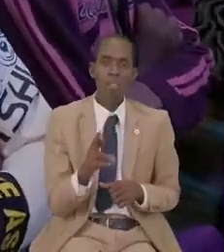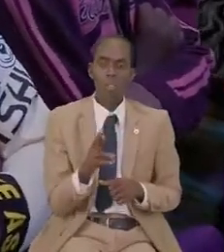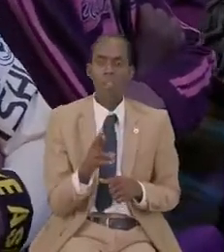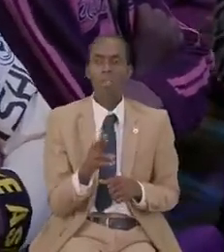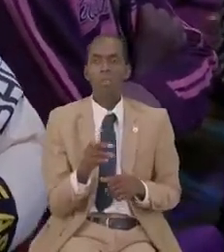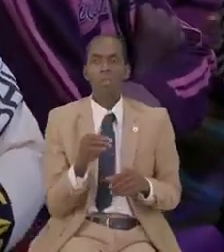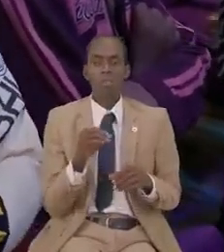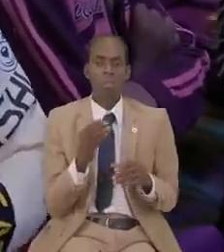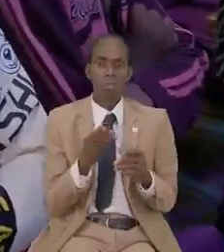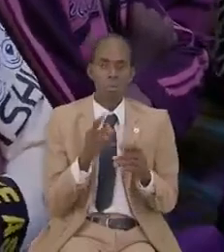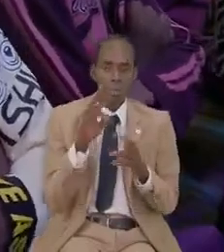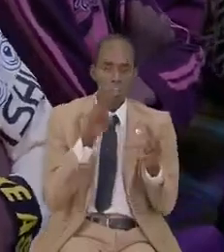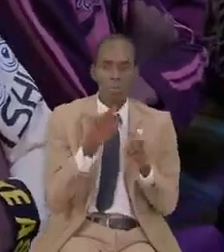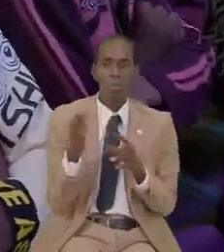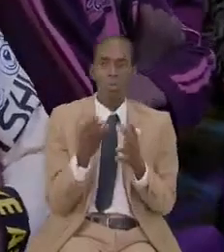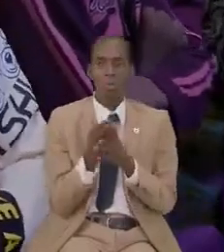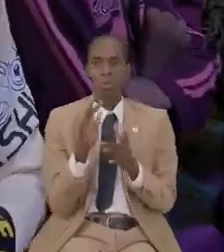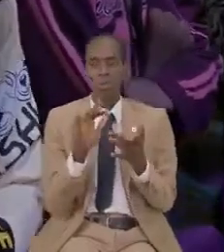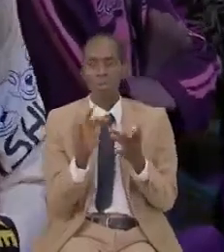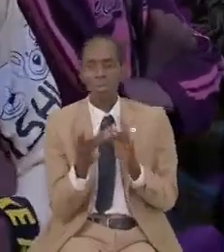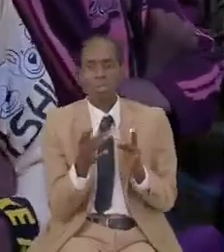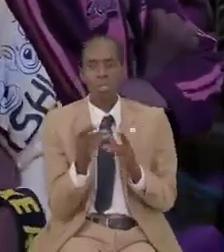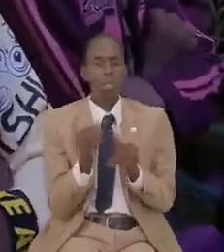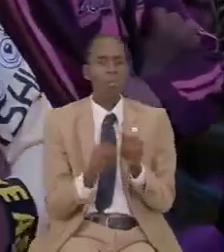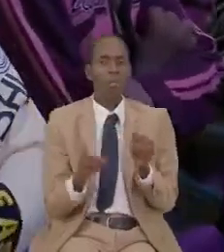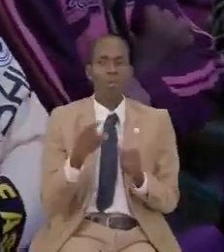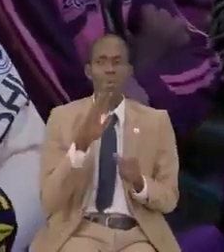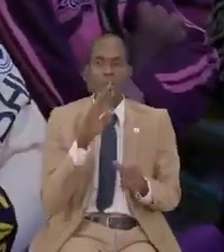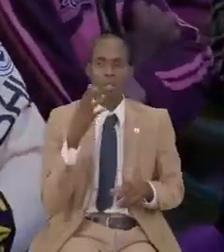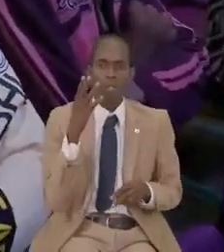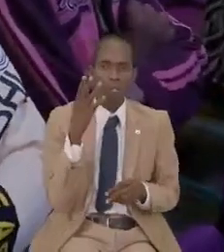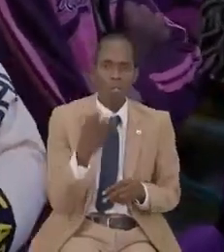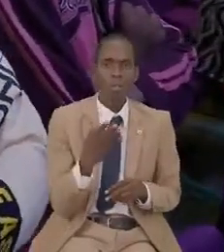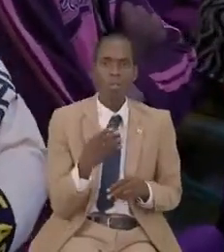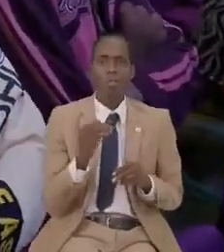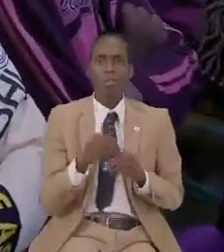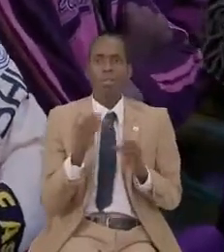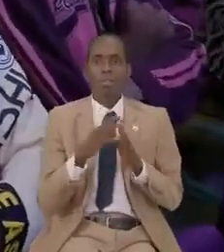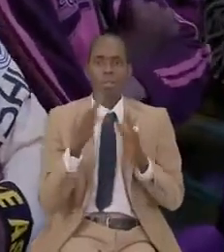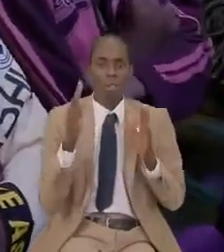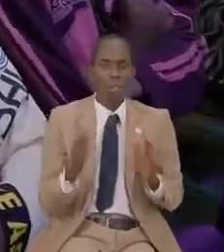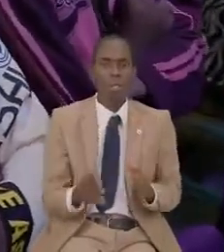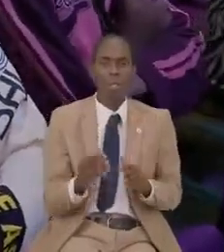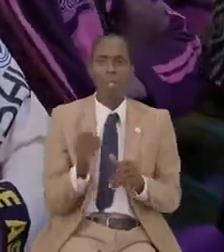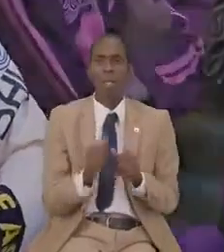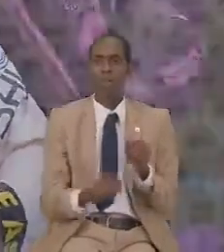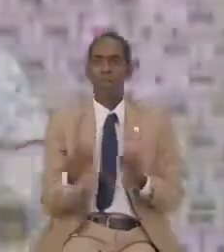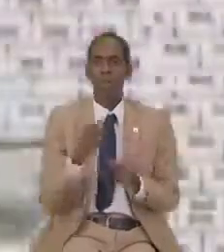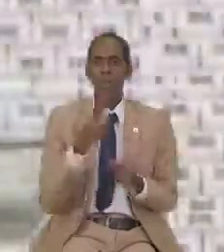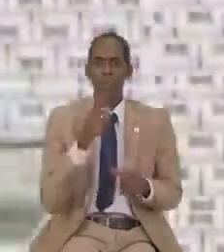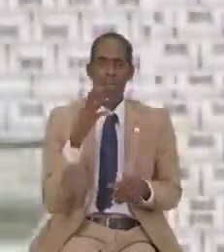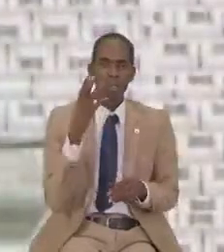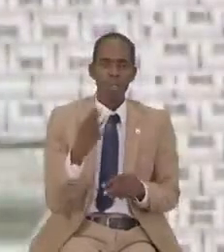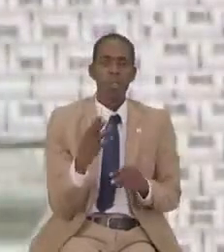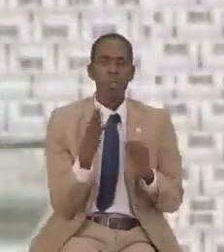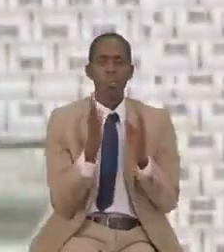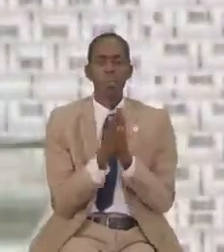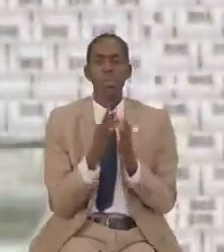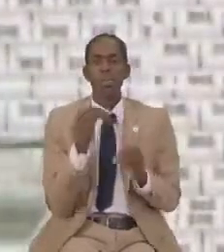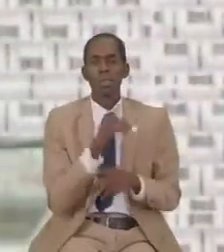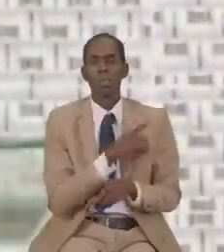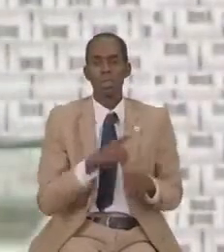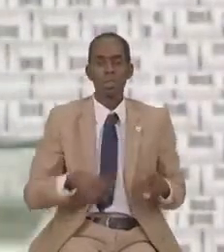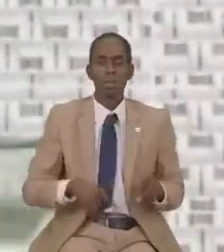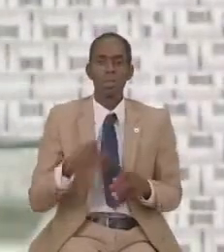social media, in various congregations, in your house, wherever. Pray. The Lord that